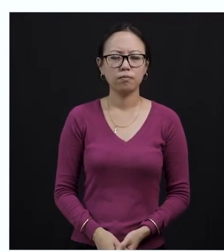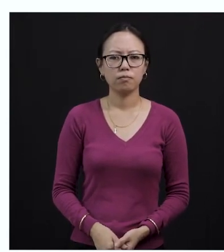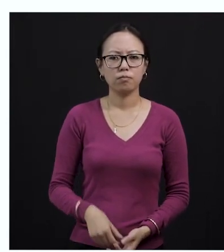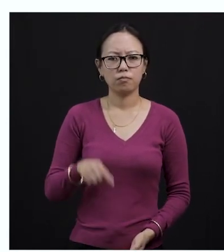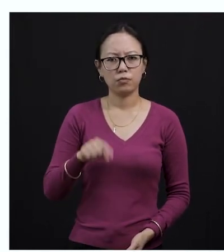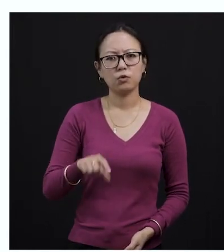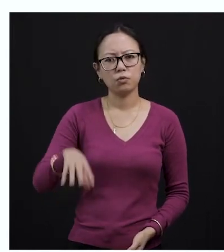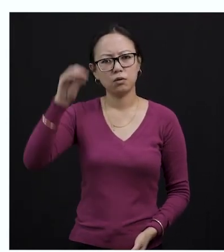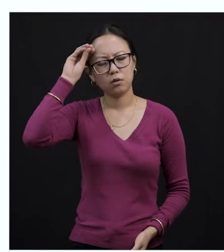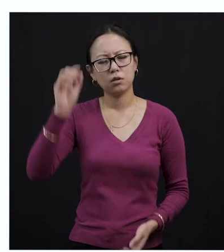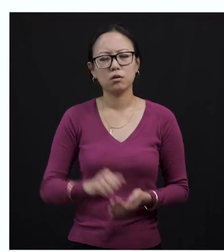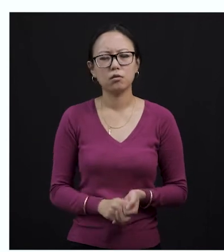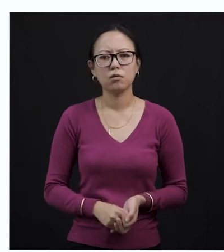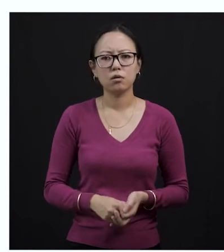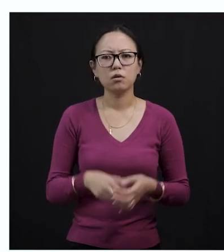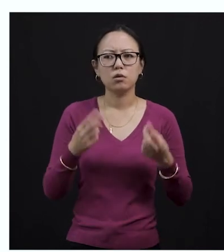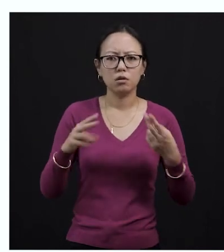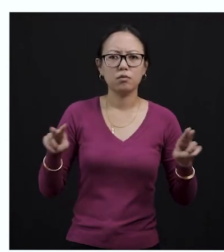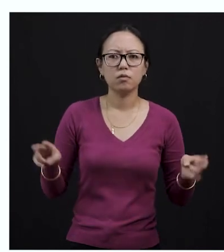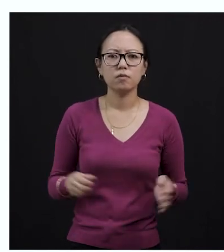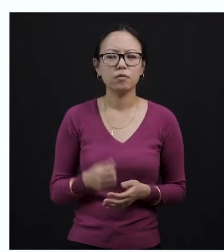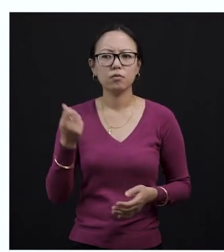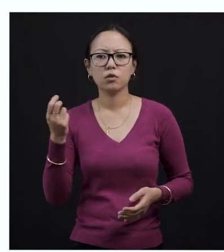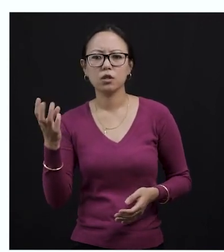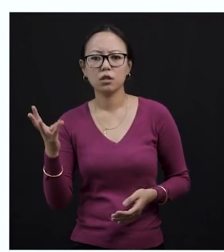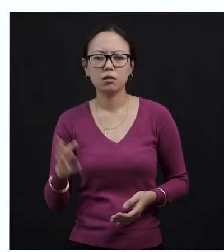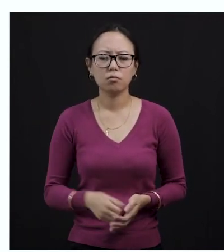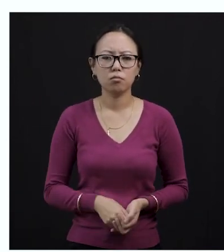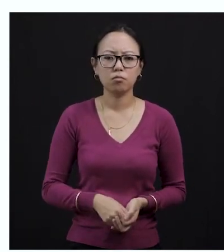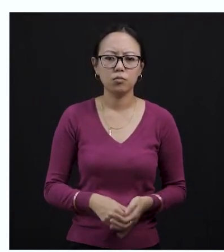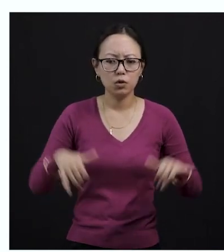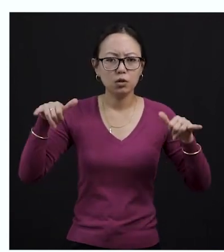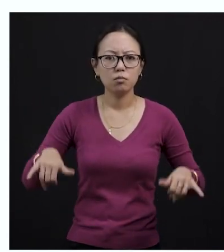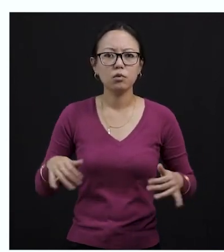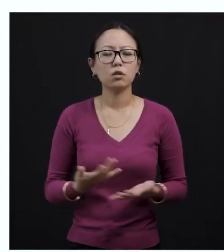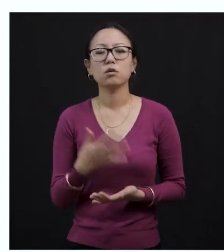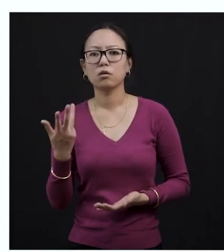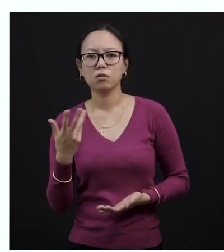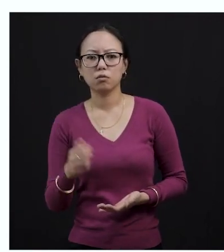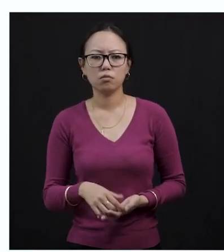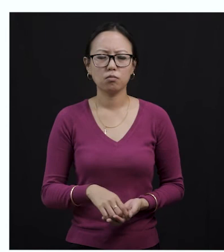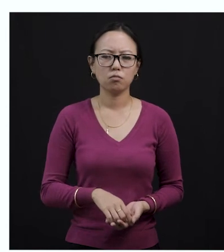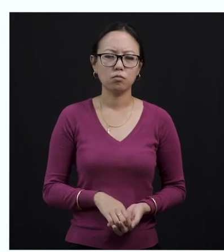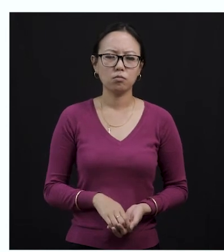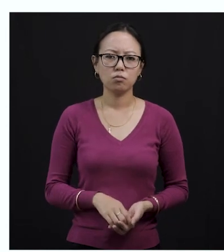different places of different numbers so that we can understand the